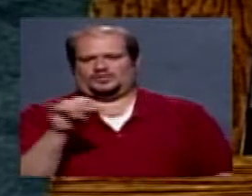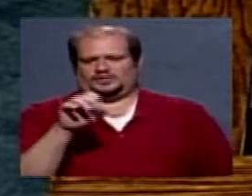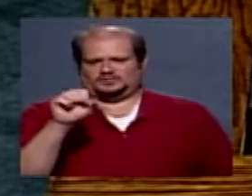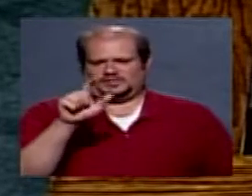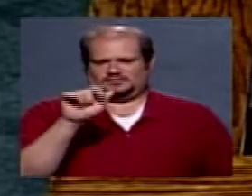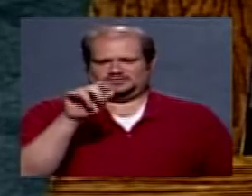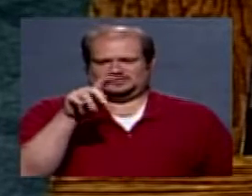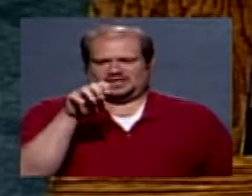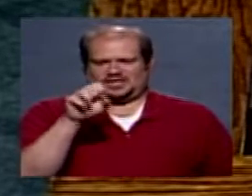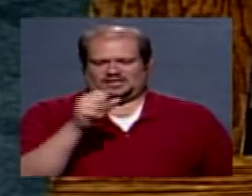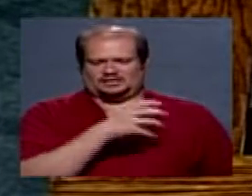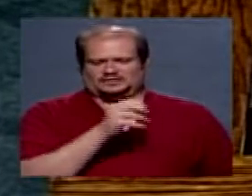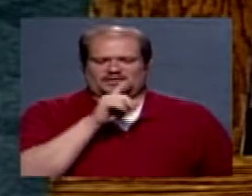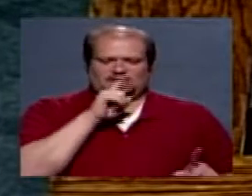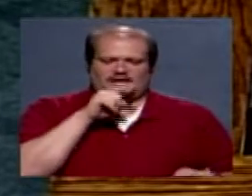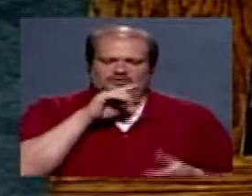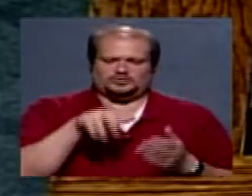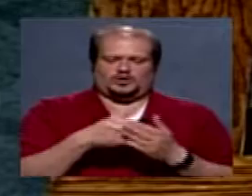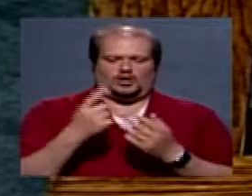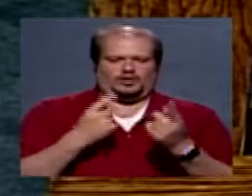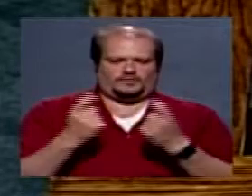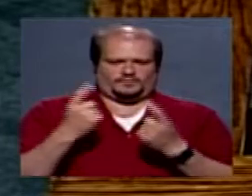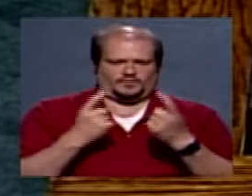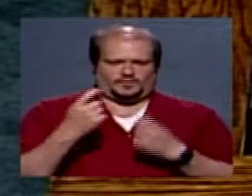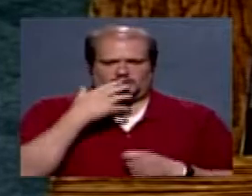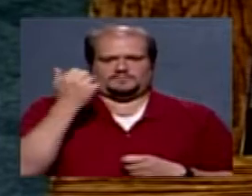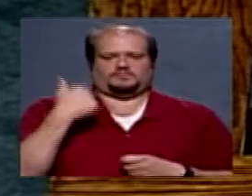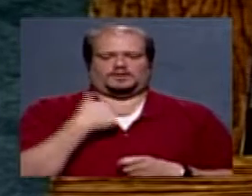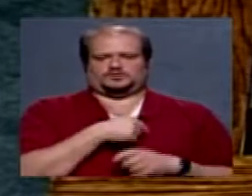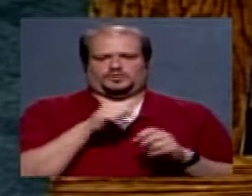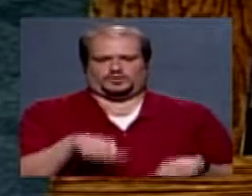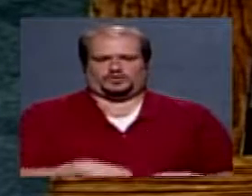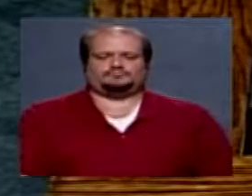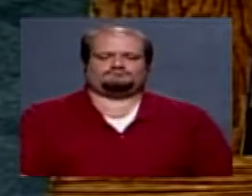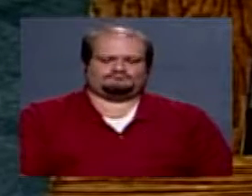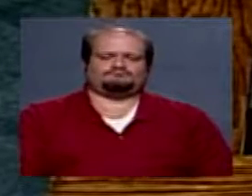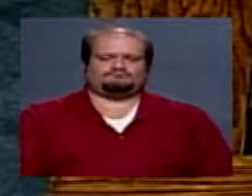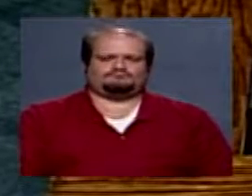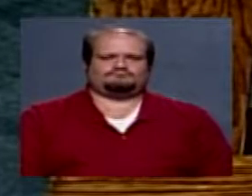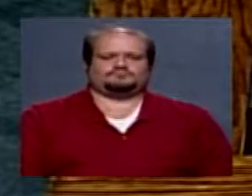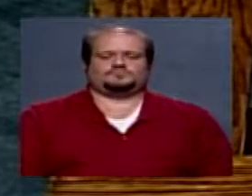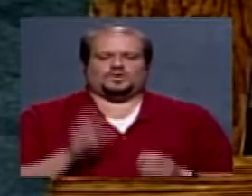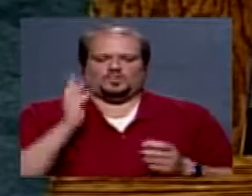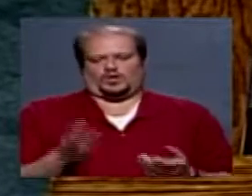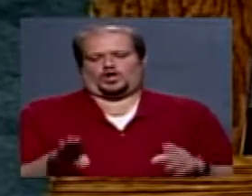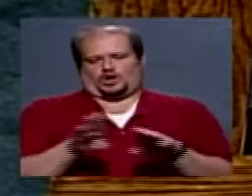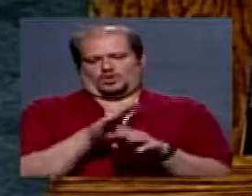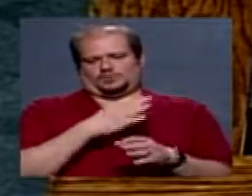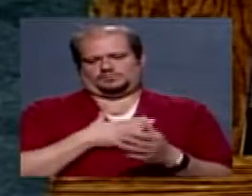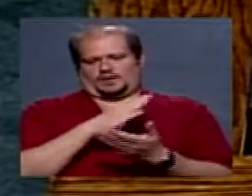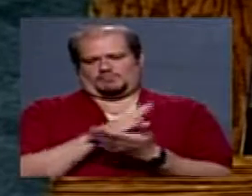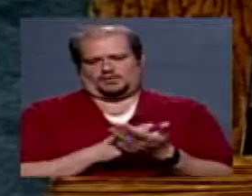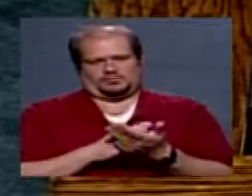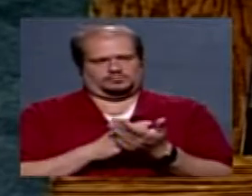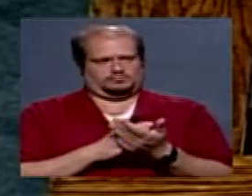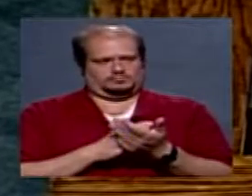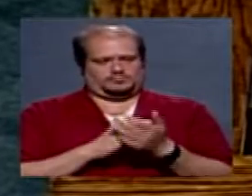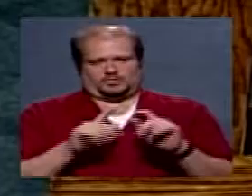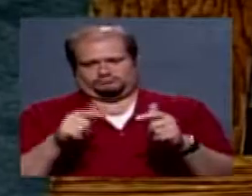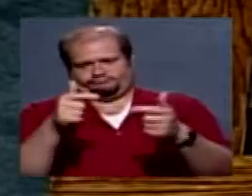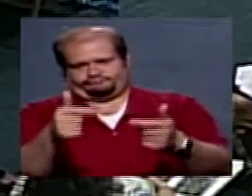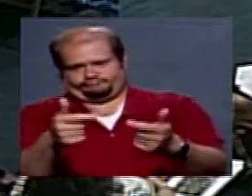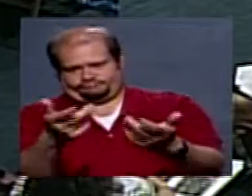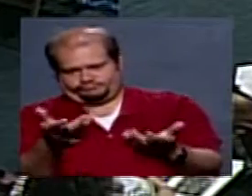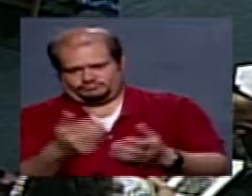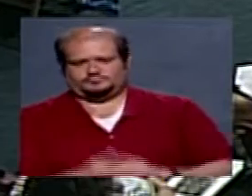slides, and answered all the questions as best we could. So that'll close my part. We'll go from